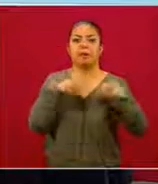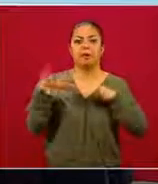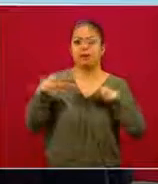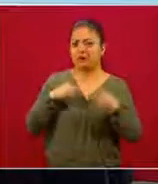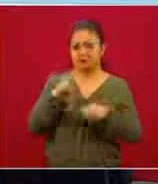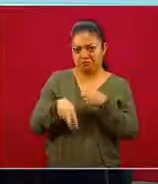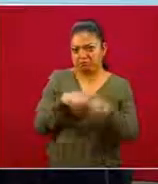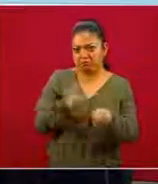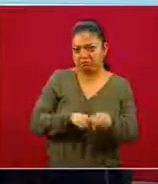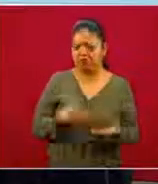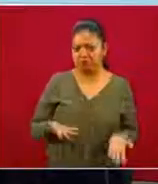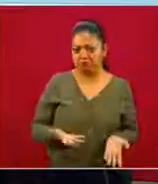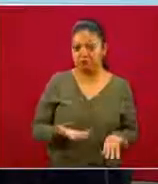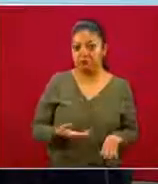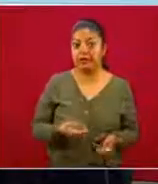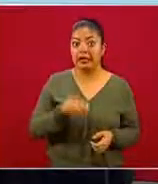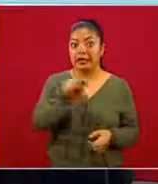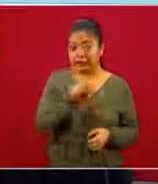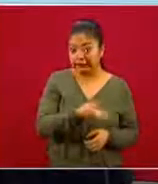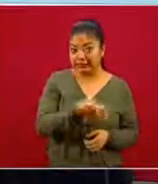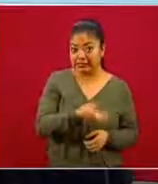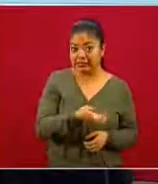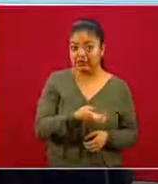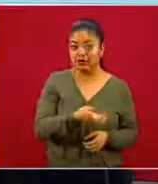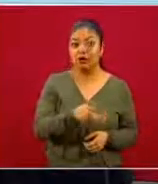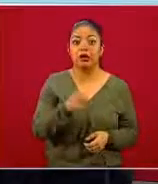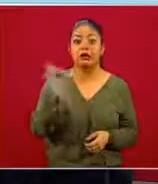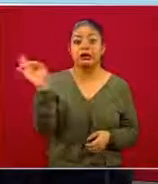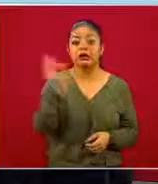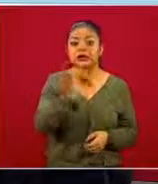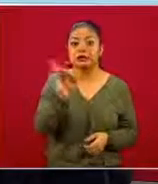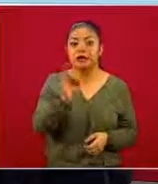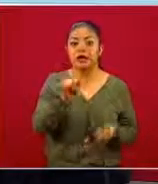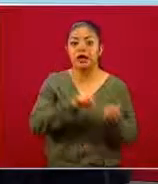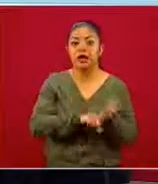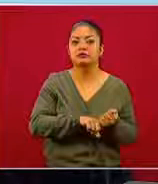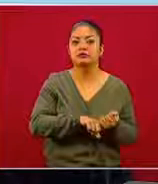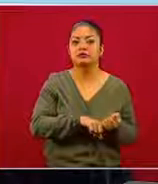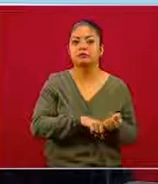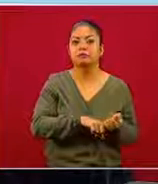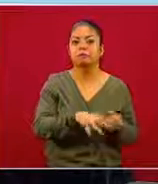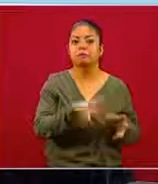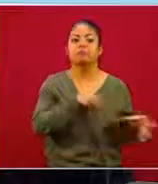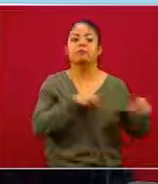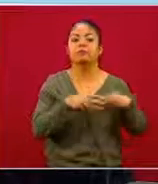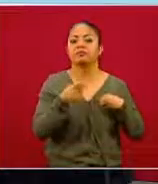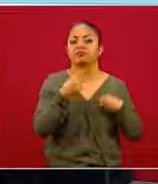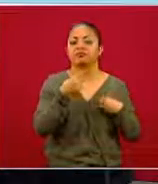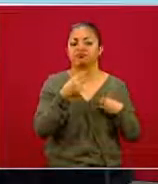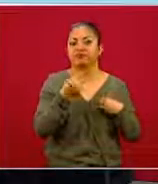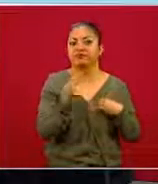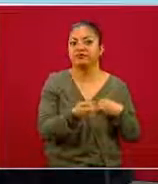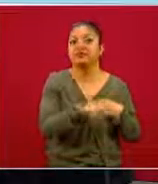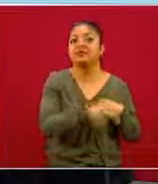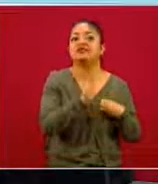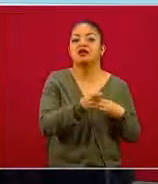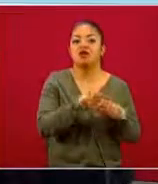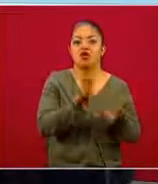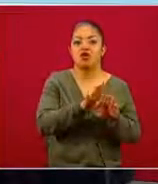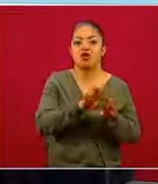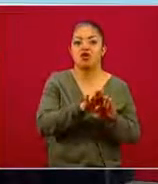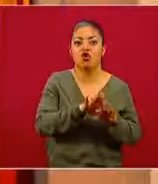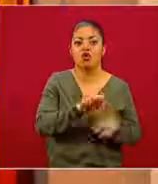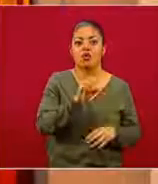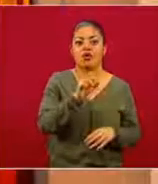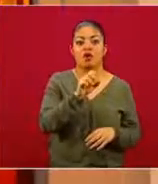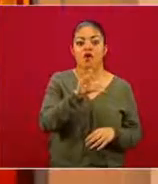kinds of different microorganisms in their environment. So perhaps because there are so many pathogens competing there's a